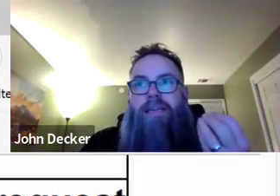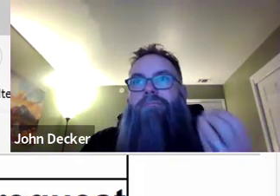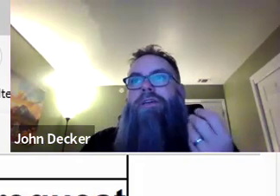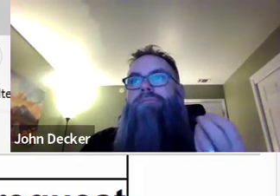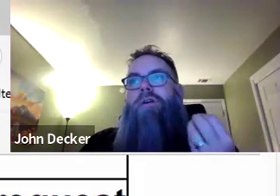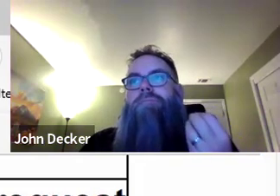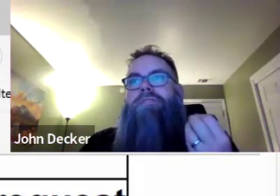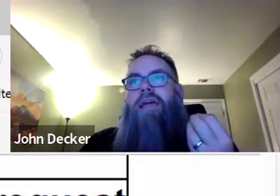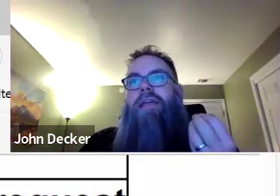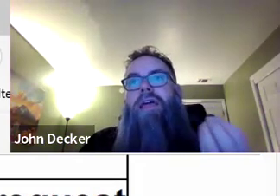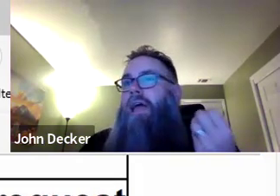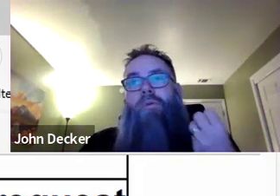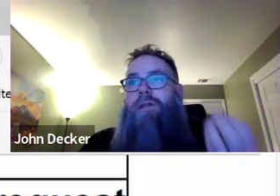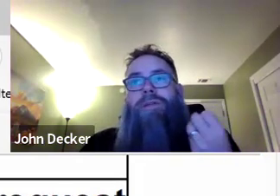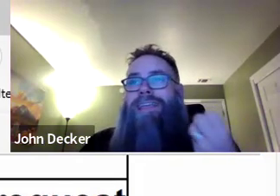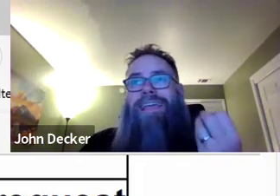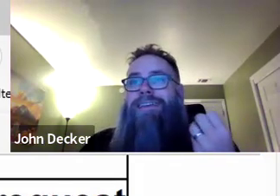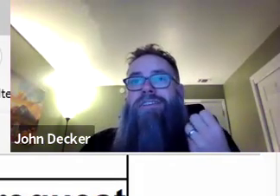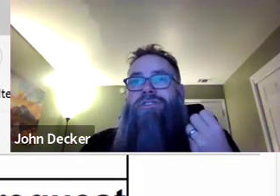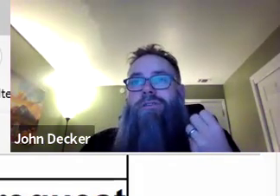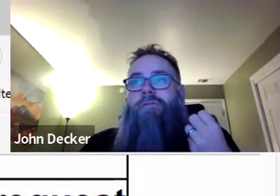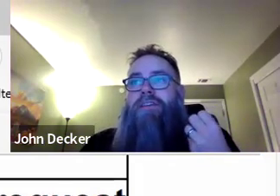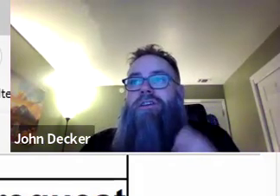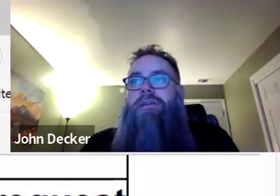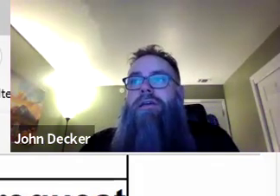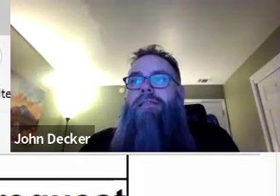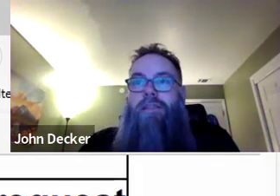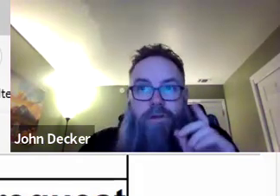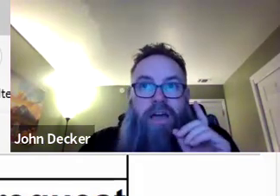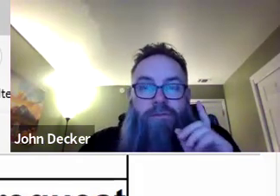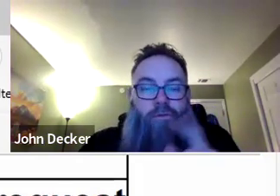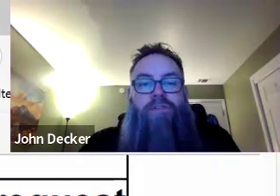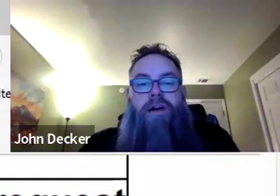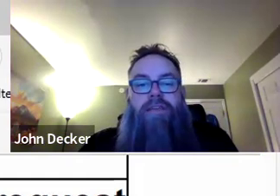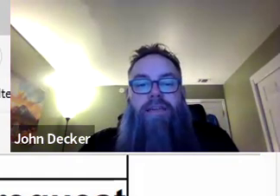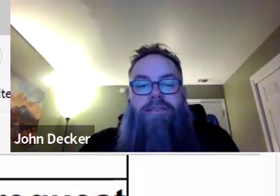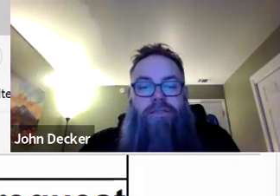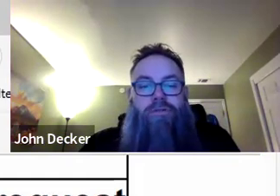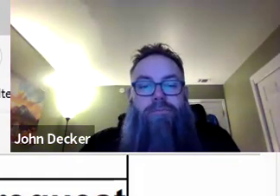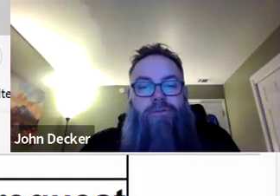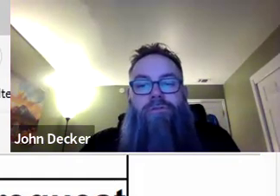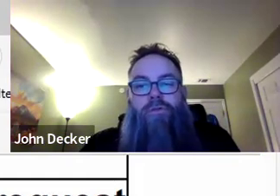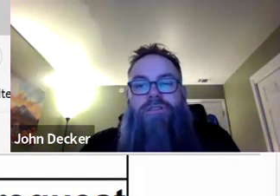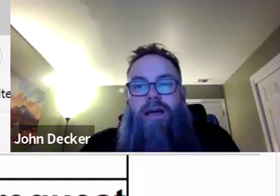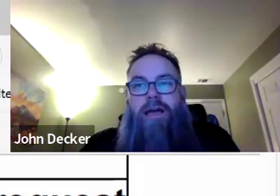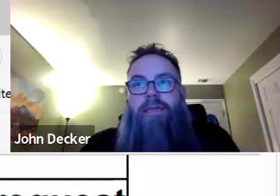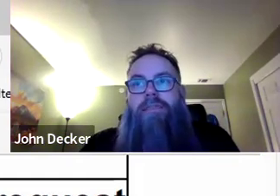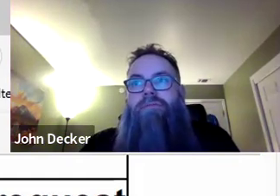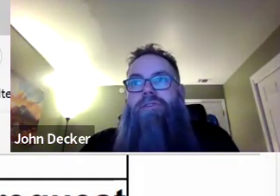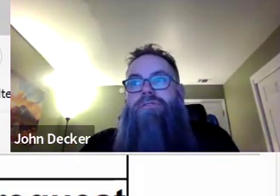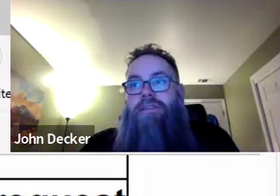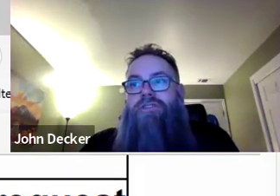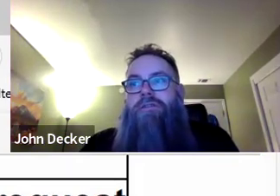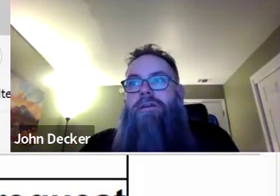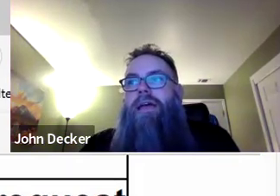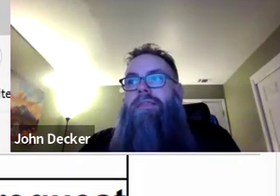we've got that complete program design and we don't need any additional information, then we've got 45 days to either approve or deny